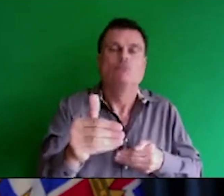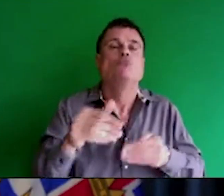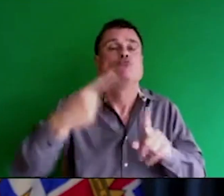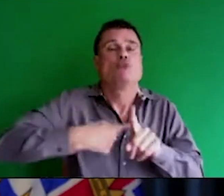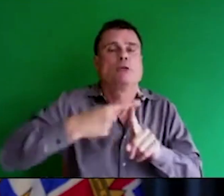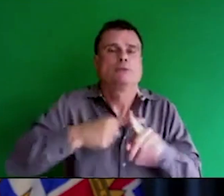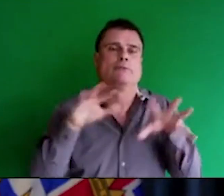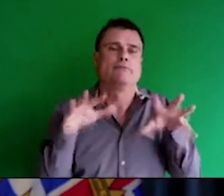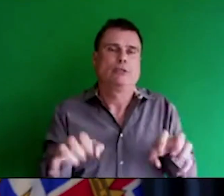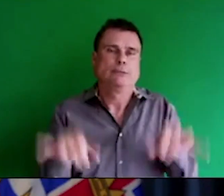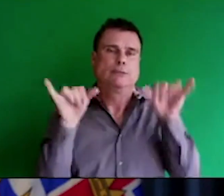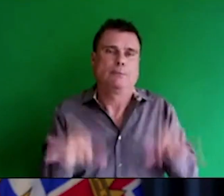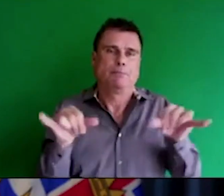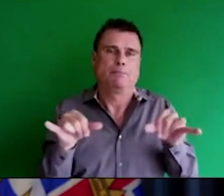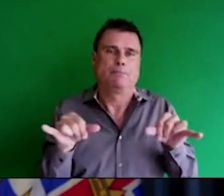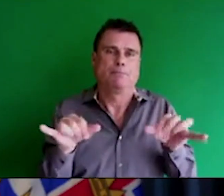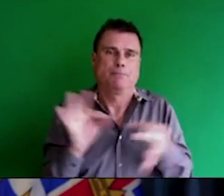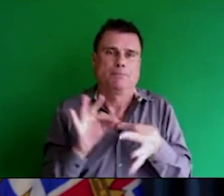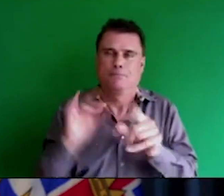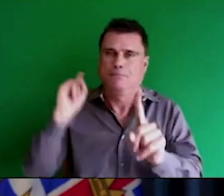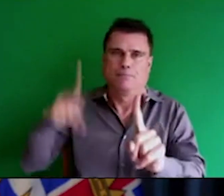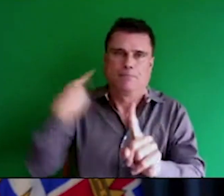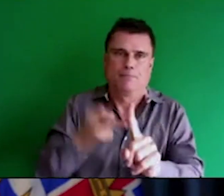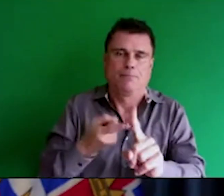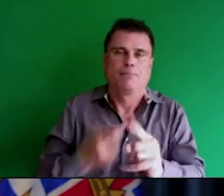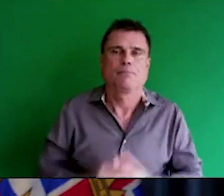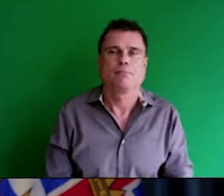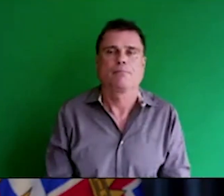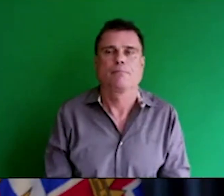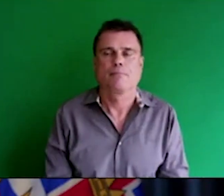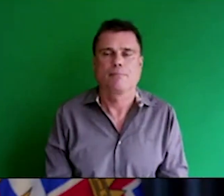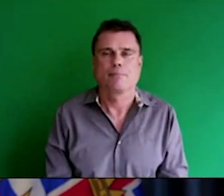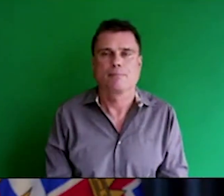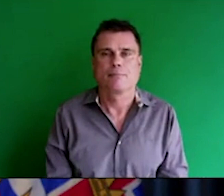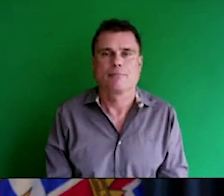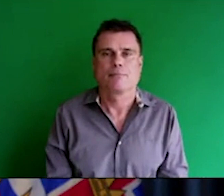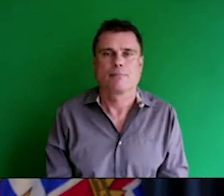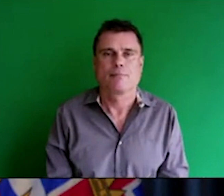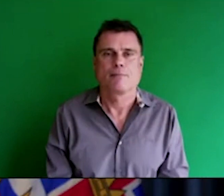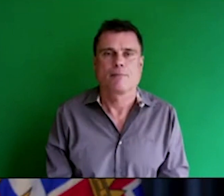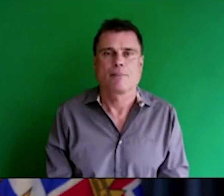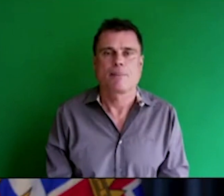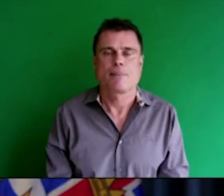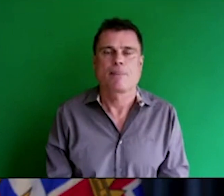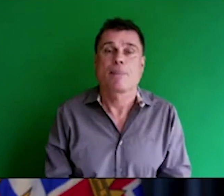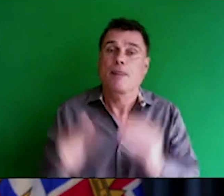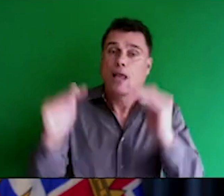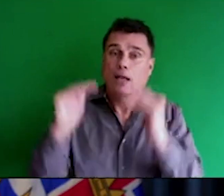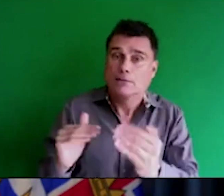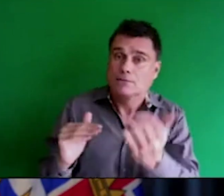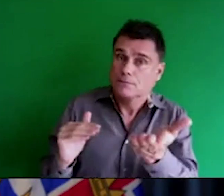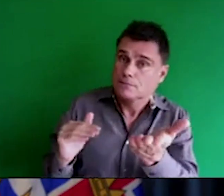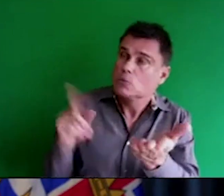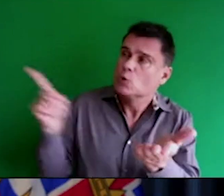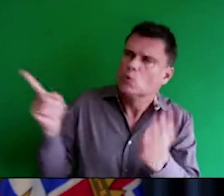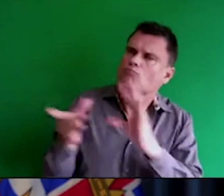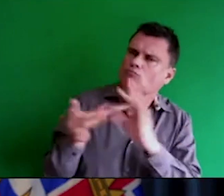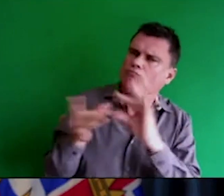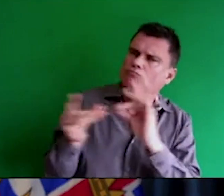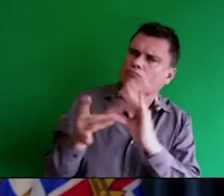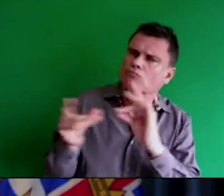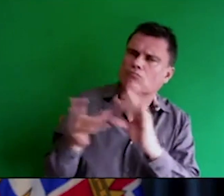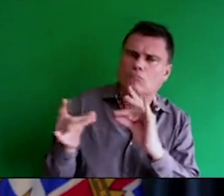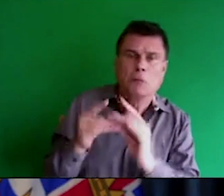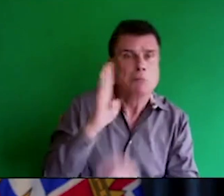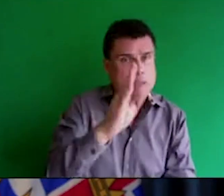Hi there, Premier. You talked about, how effective the response has been here and compared to Europe and to other places. But when people see, 500